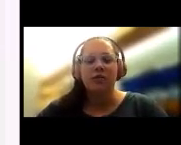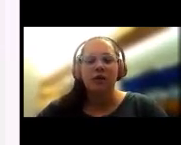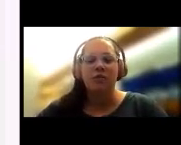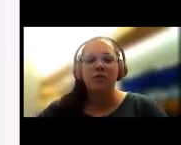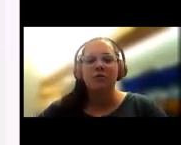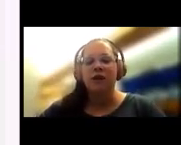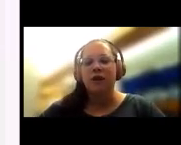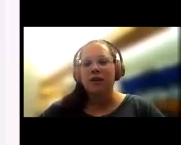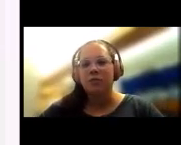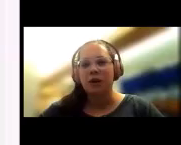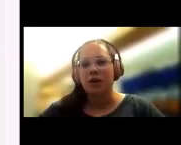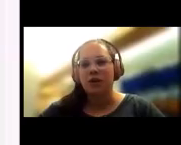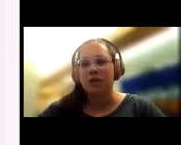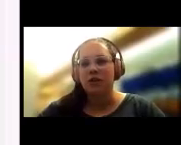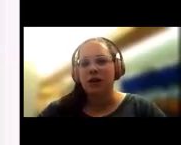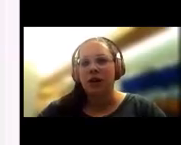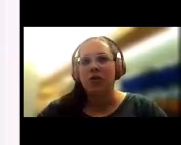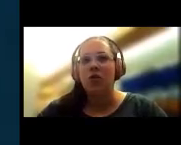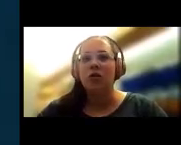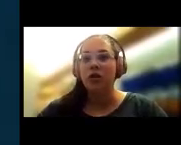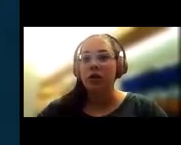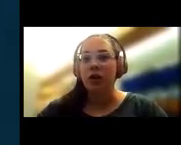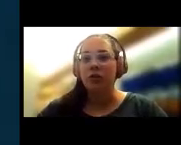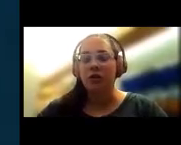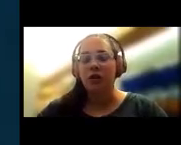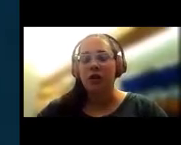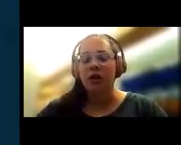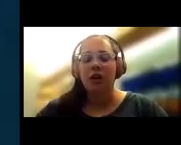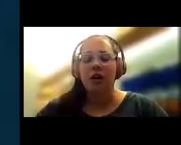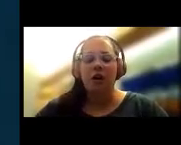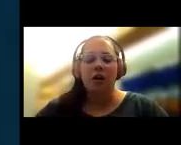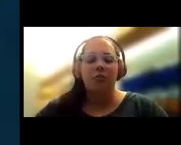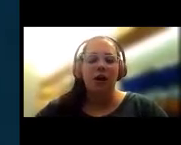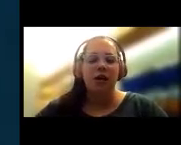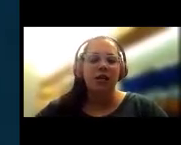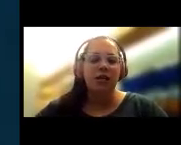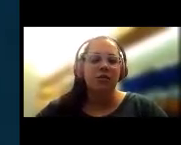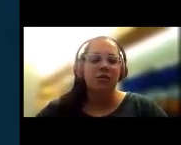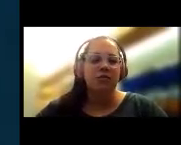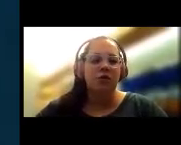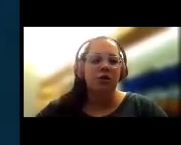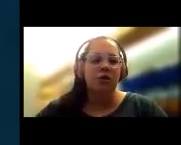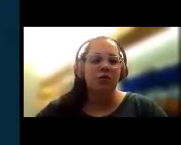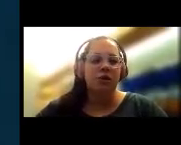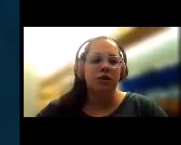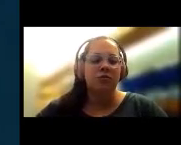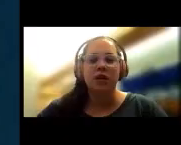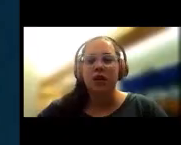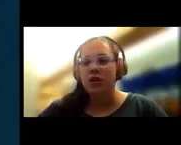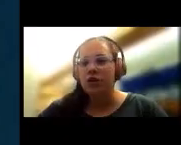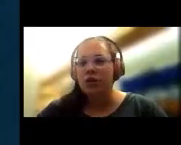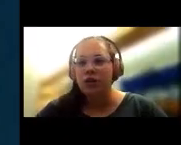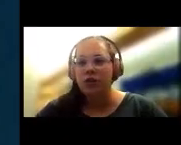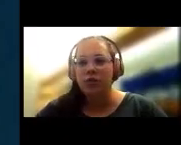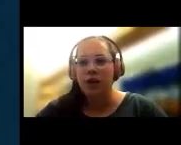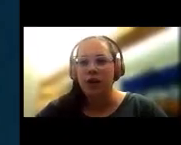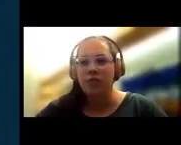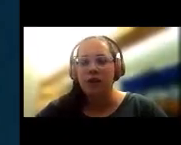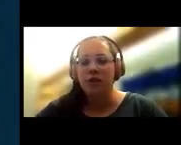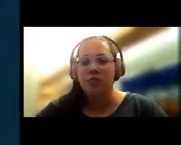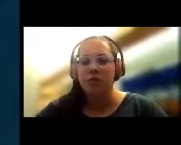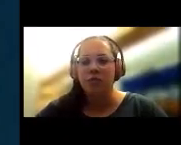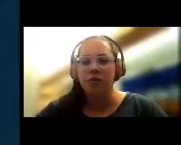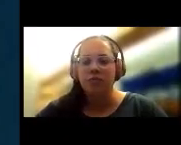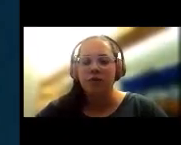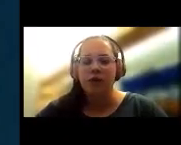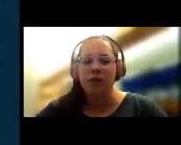child development. Most of my experience is in early childhood. I did do some work with some teenagers in a